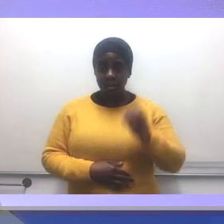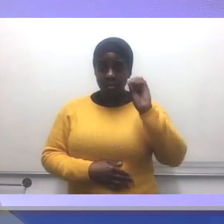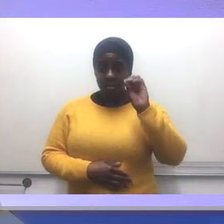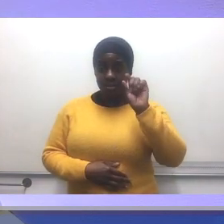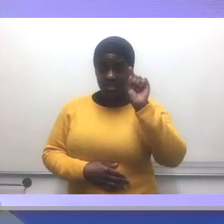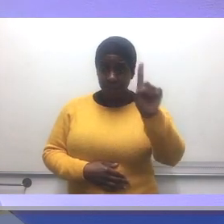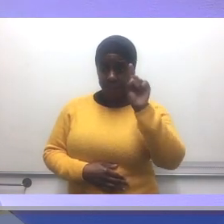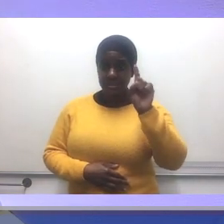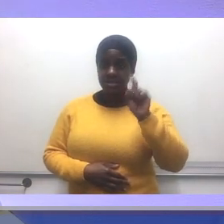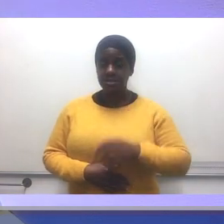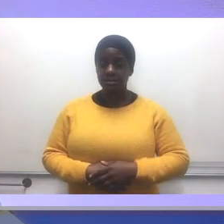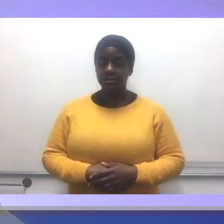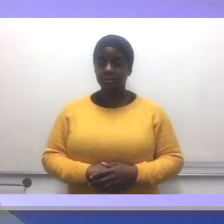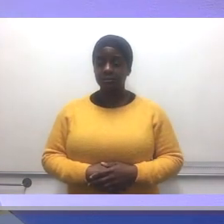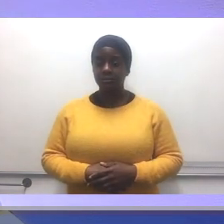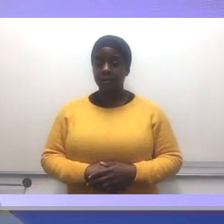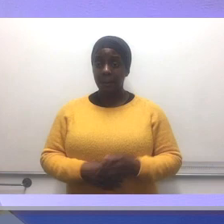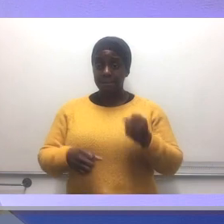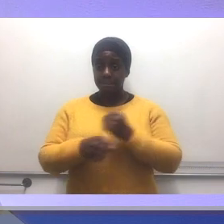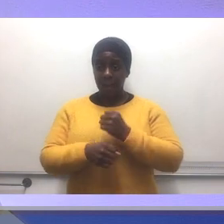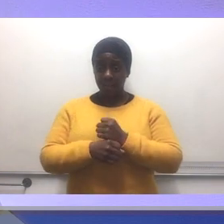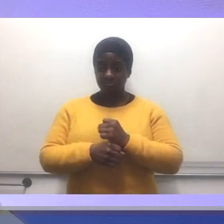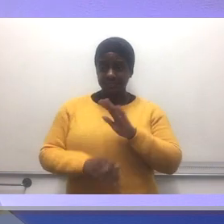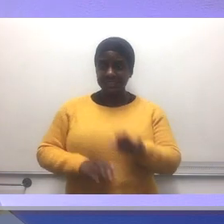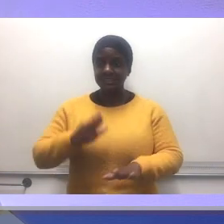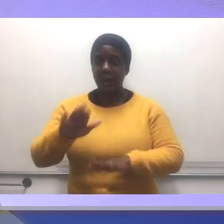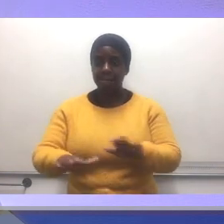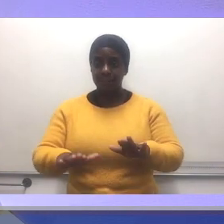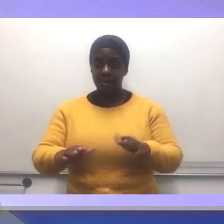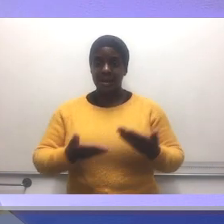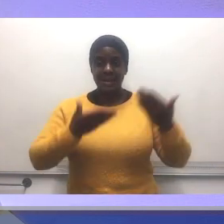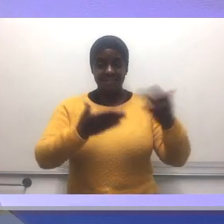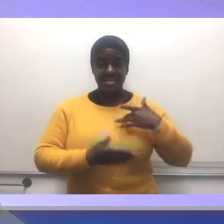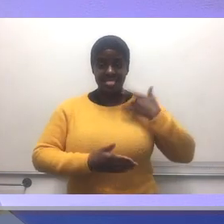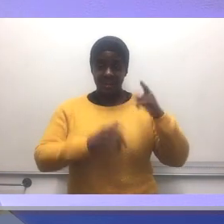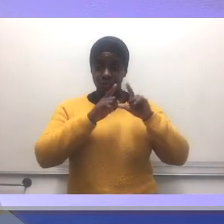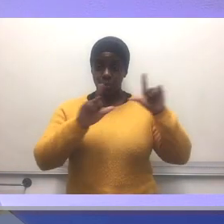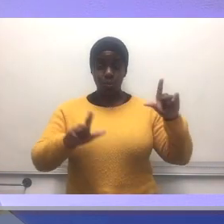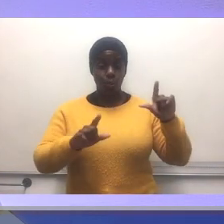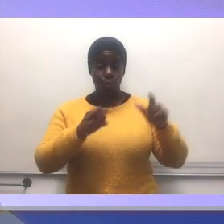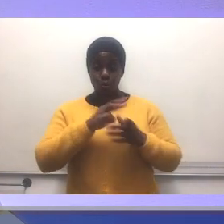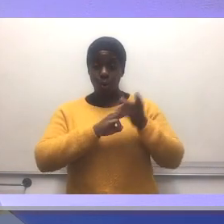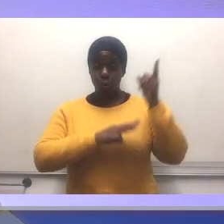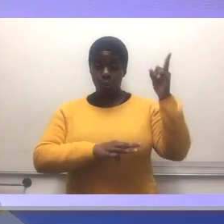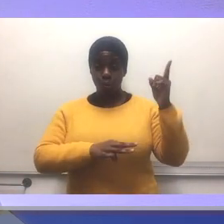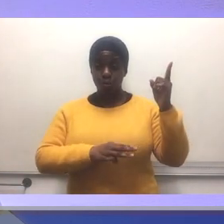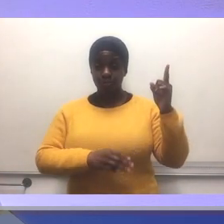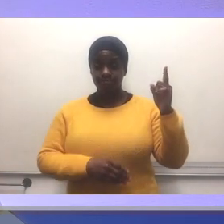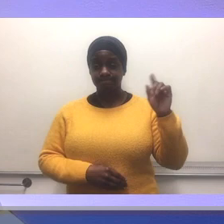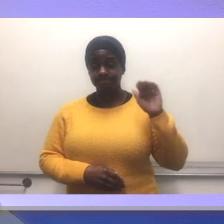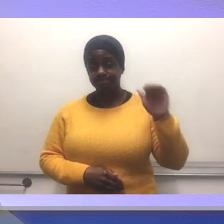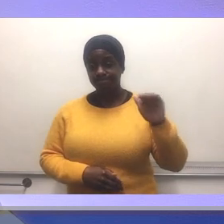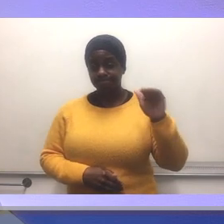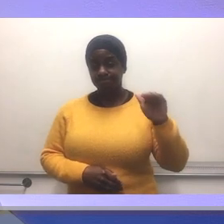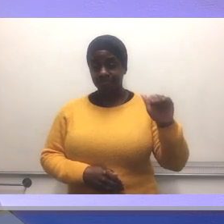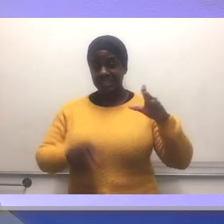to us and take the first step in giving your life to the Lord. God is calling you to accept him tonight.